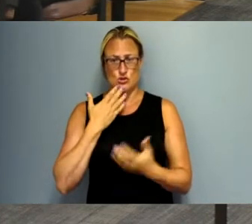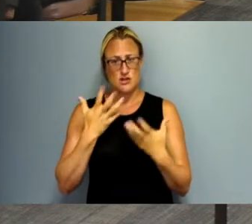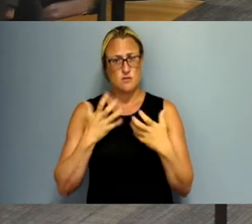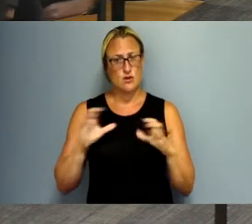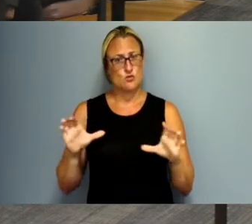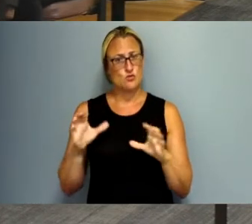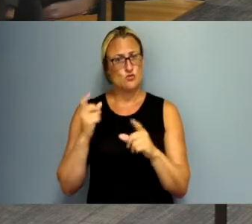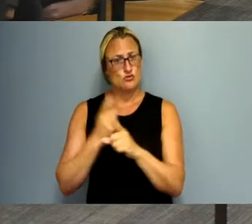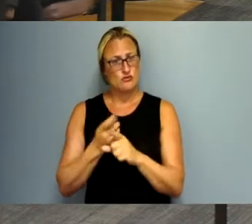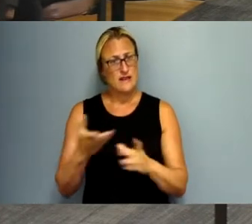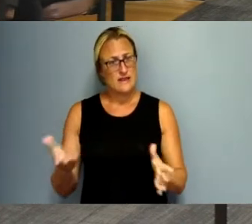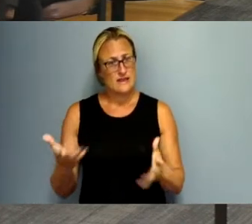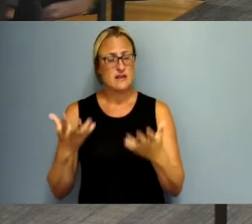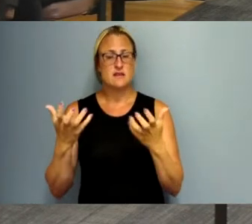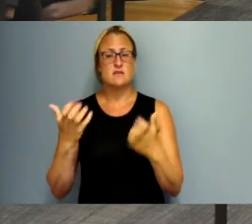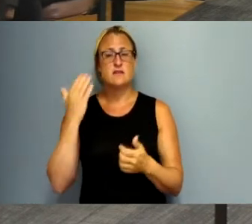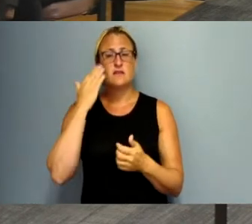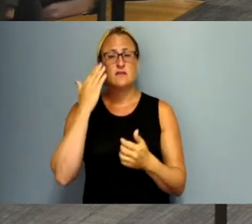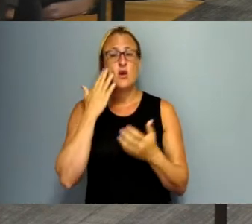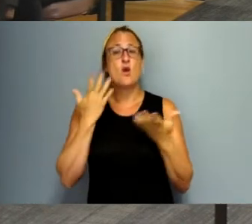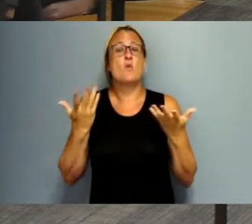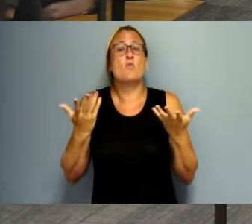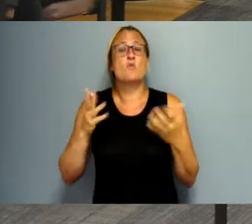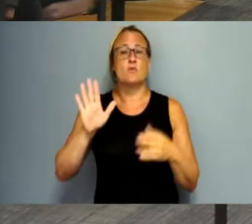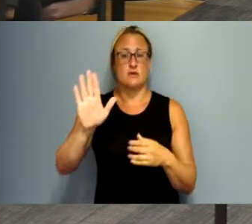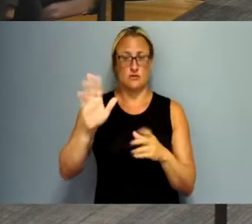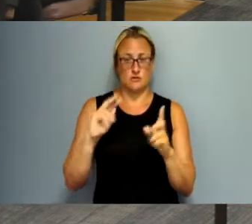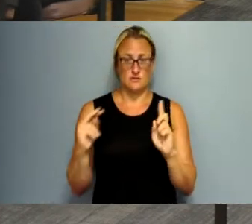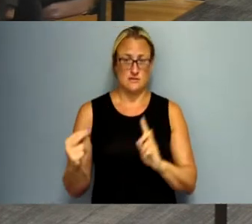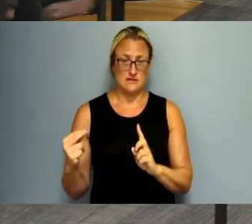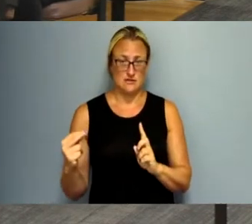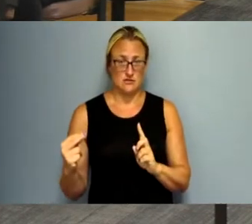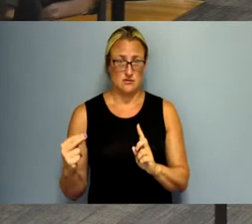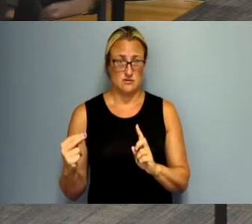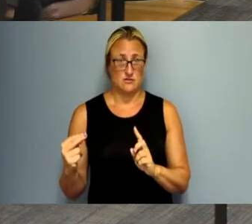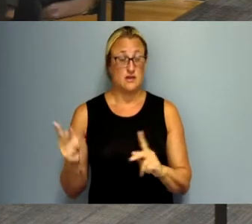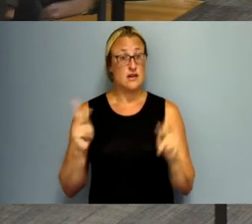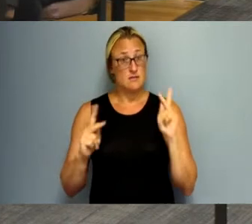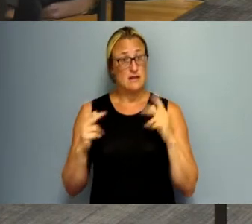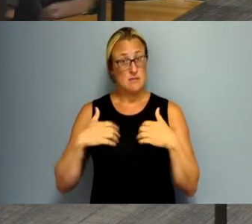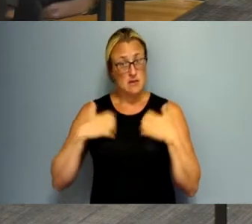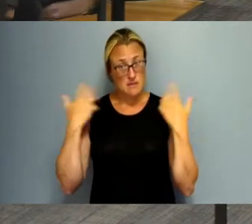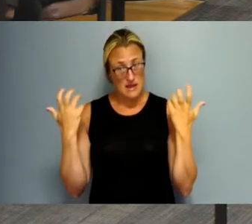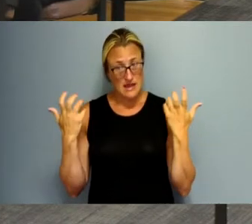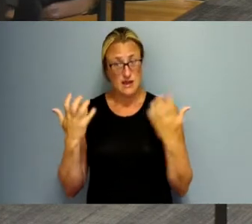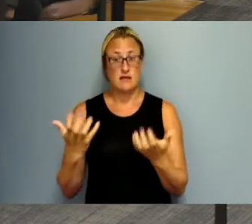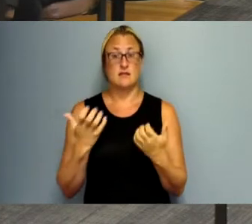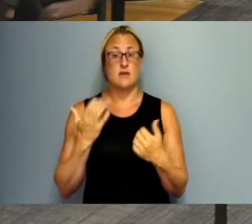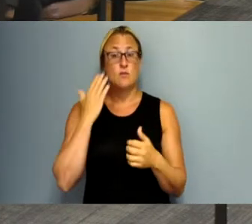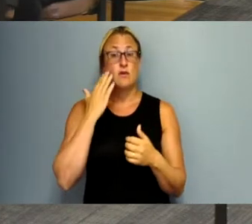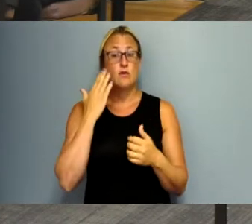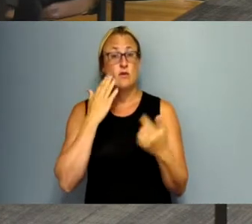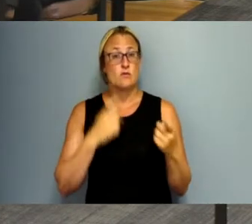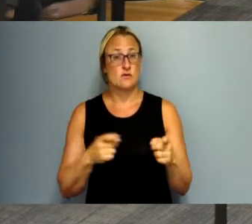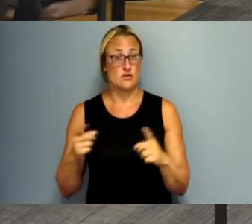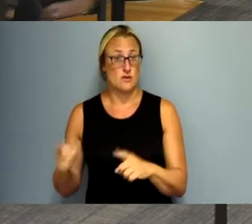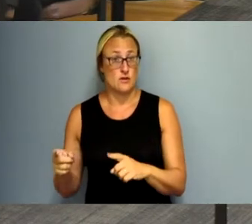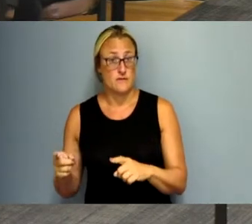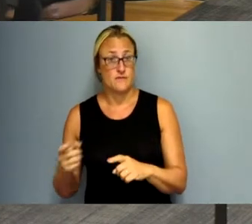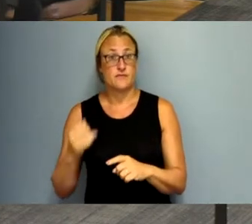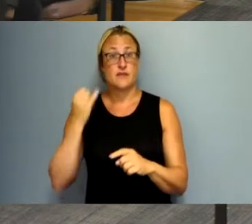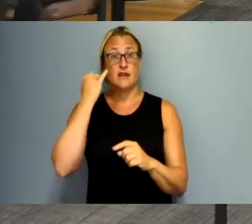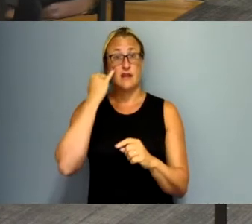know what is your position. We feel that people are as mad as hell. They want to know what's happening. If you release